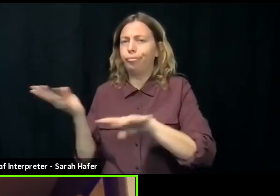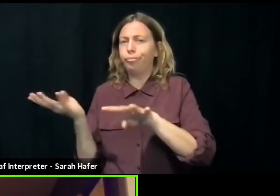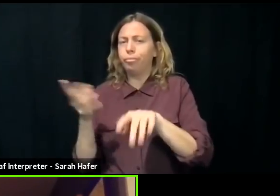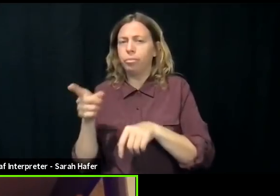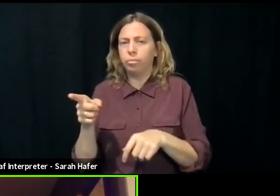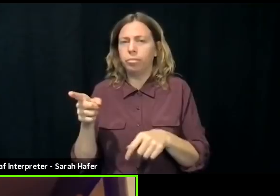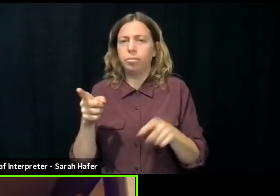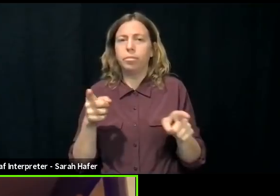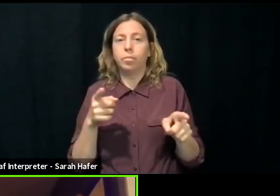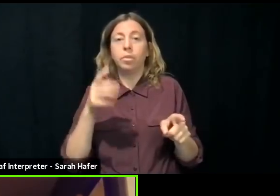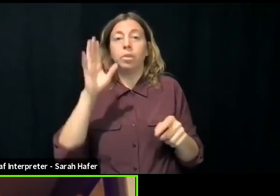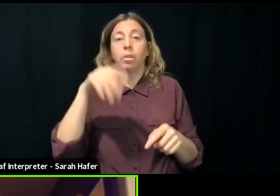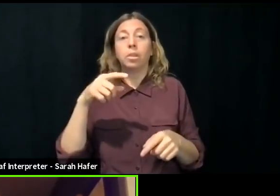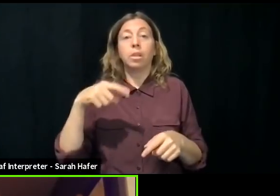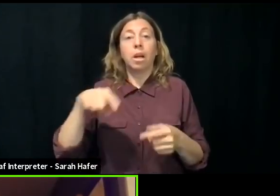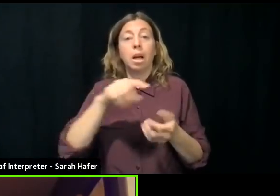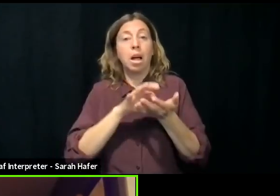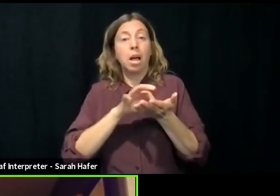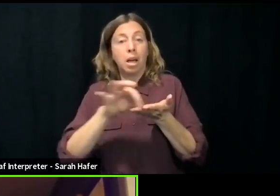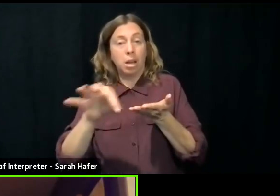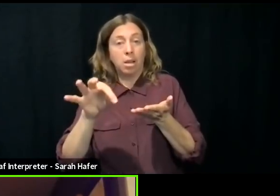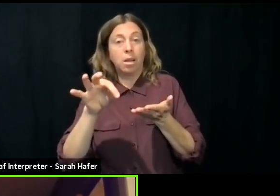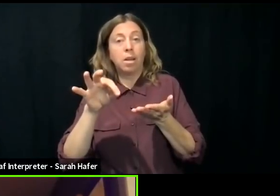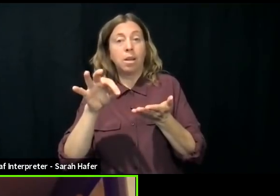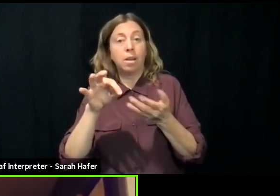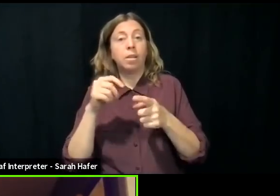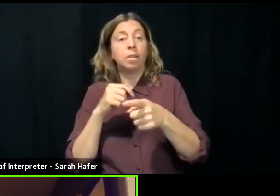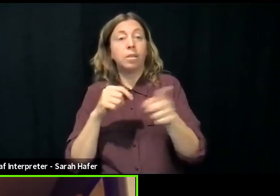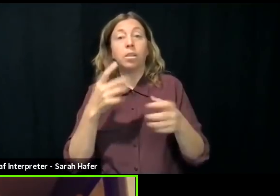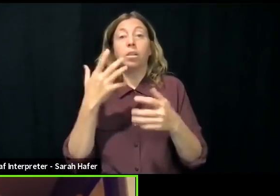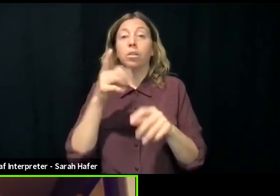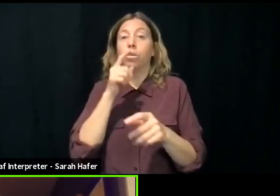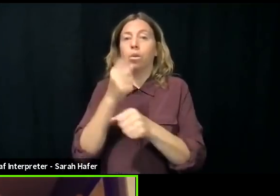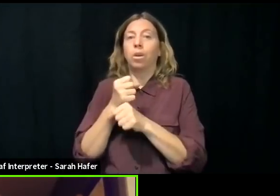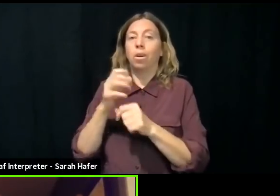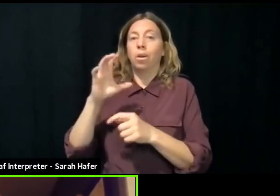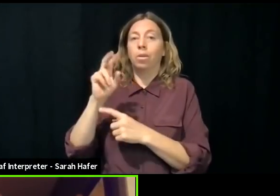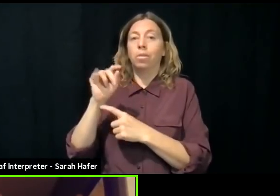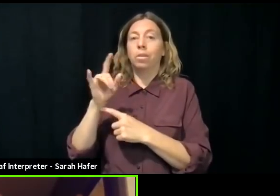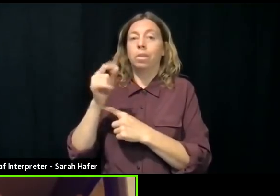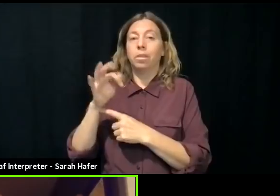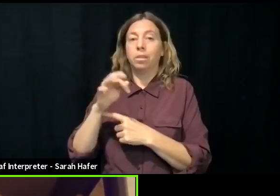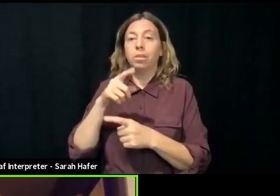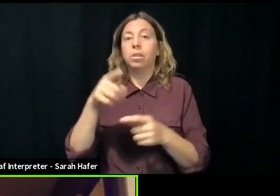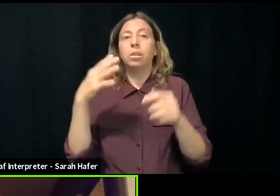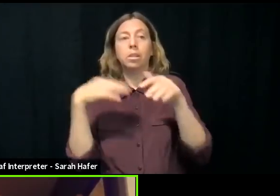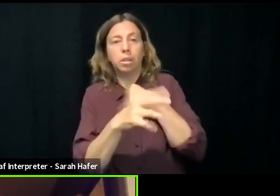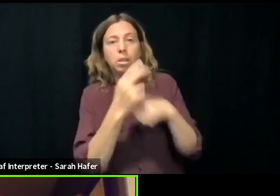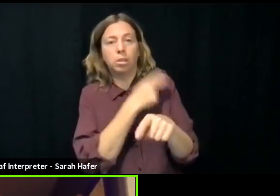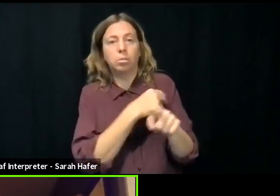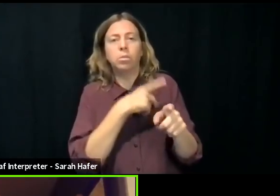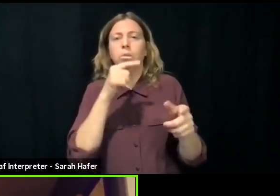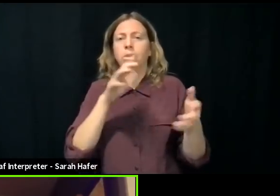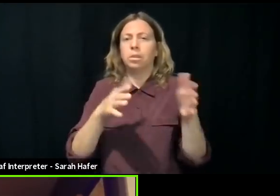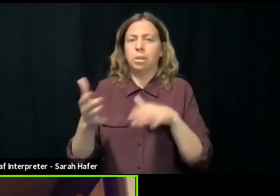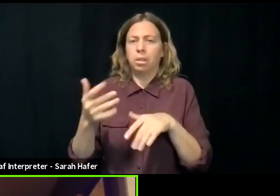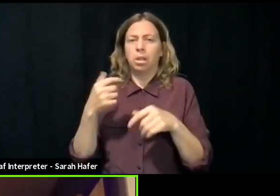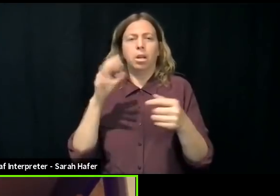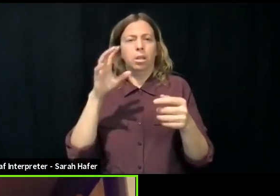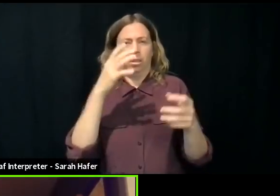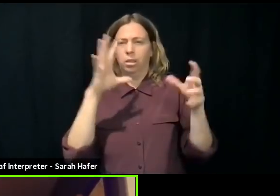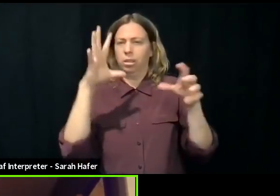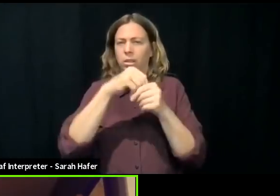hospitalized and died, we match up those records with records we have in the immunization registry to determine if